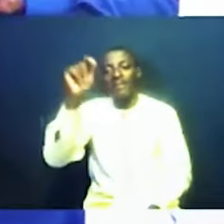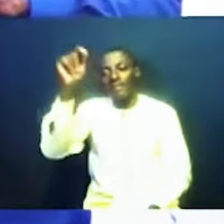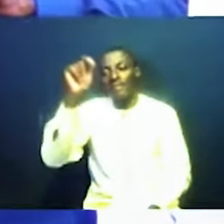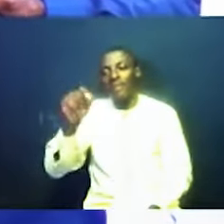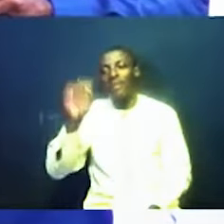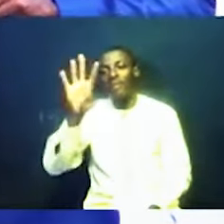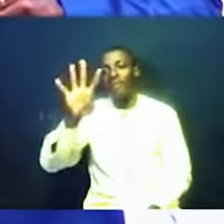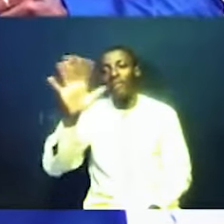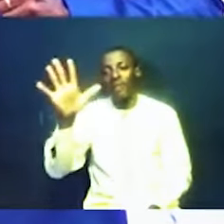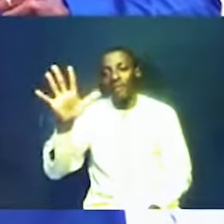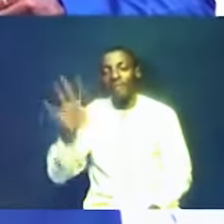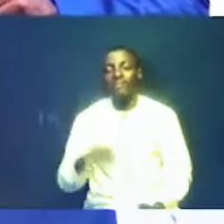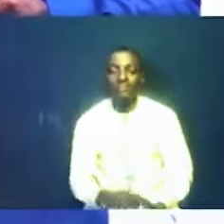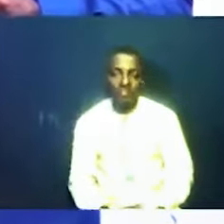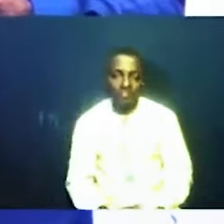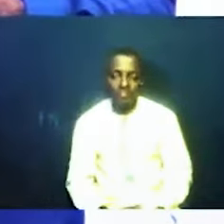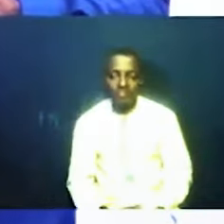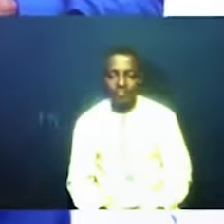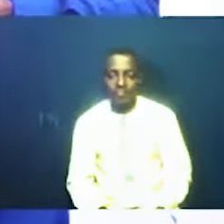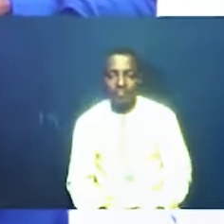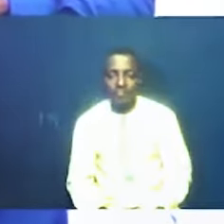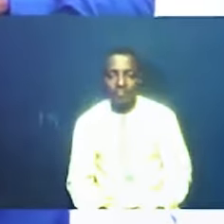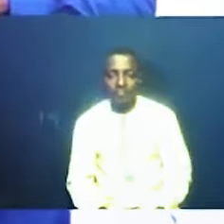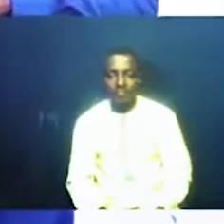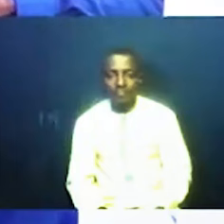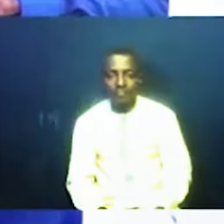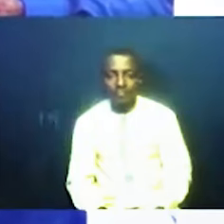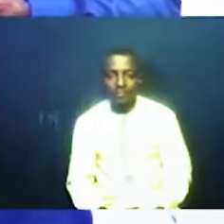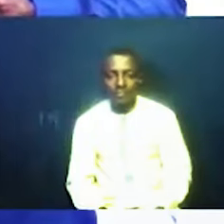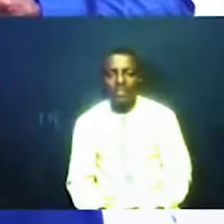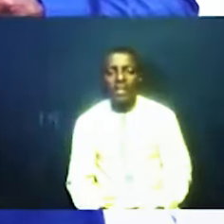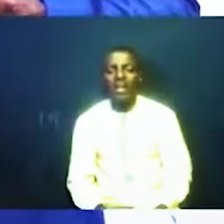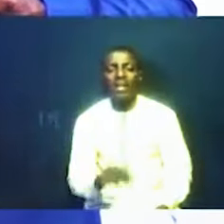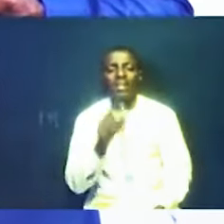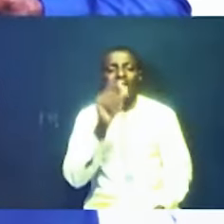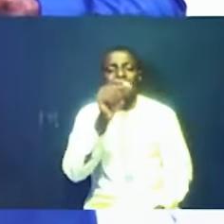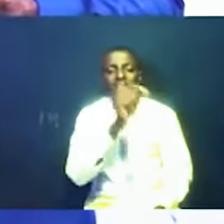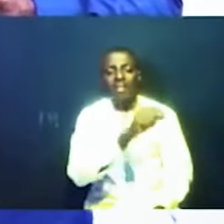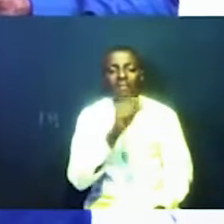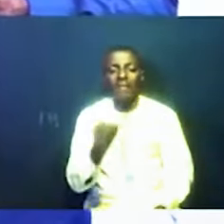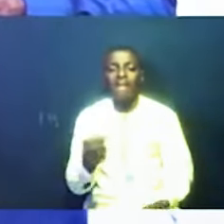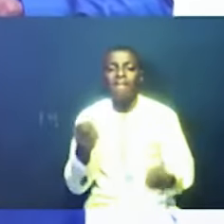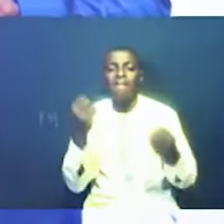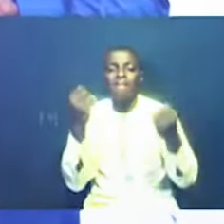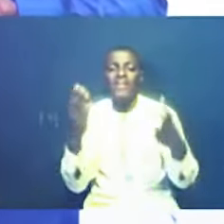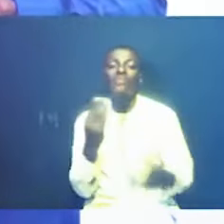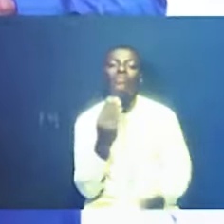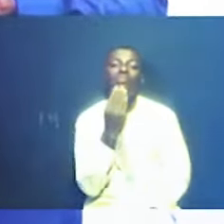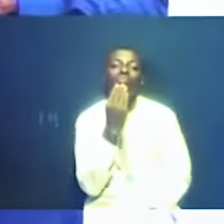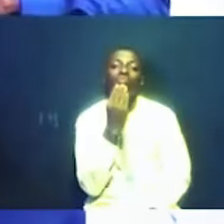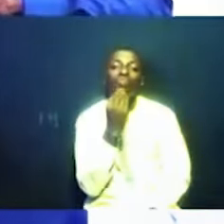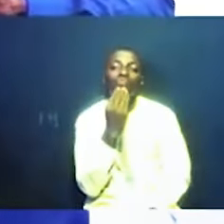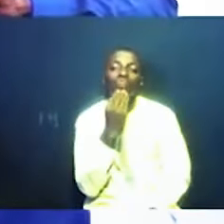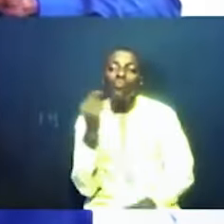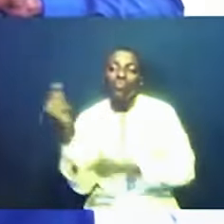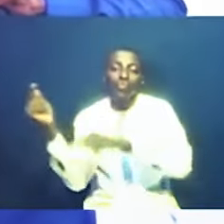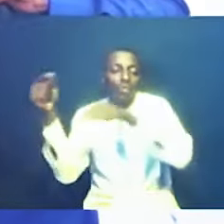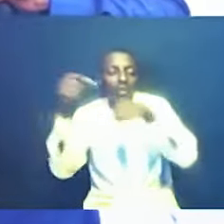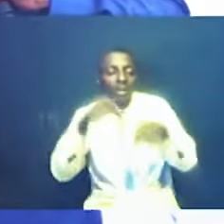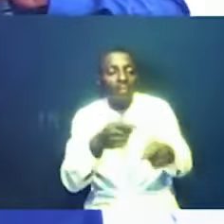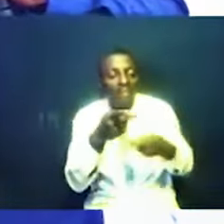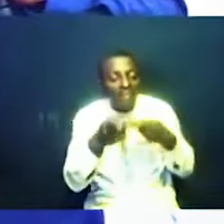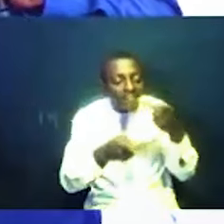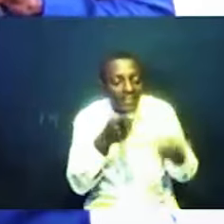John 11:45. Therefore, many of the Jews who had come to visit Mary and had seen what Jesus